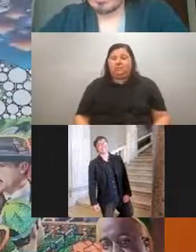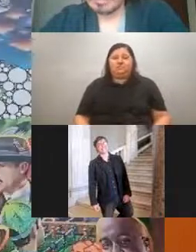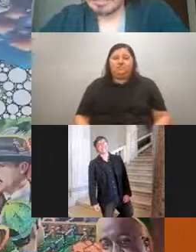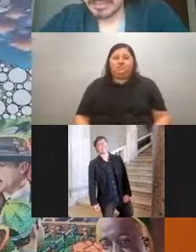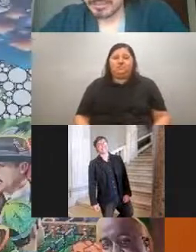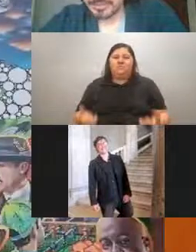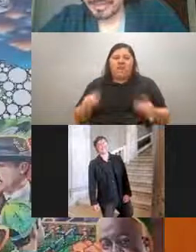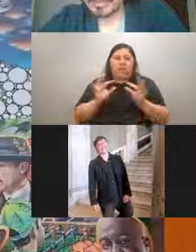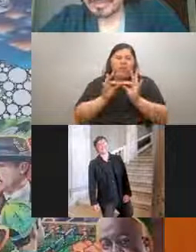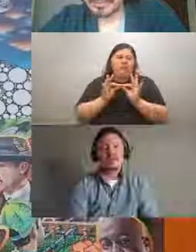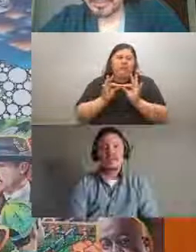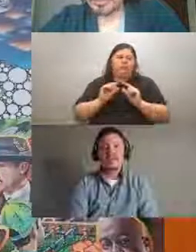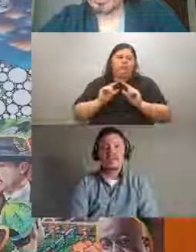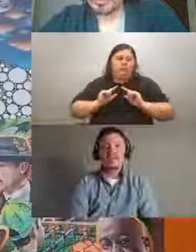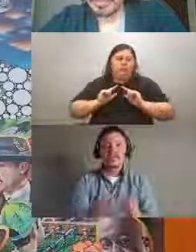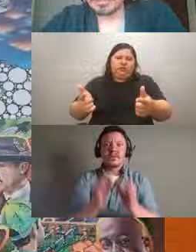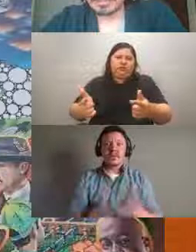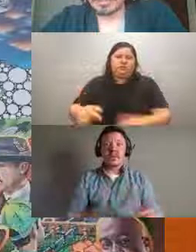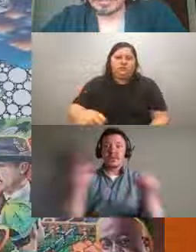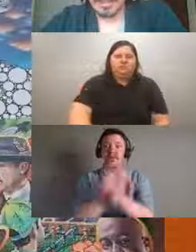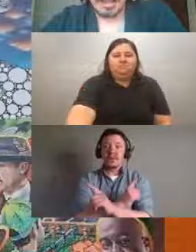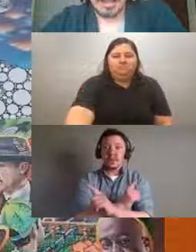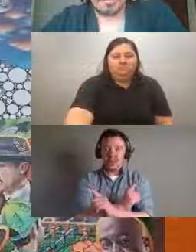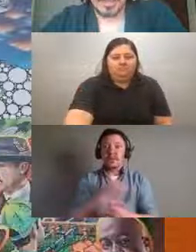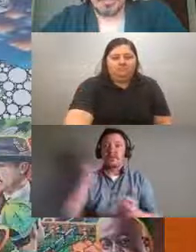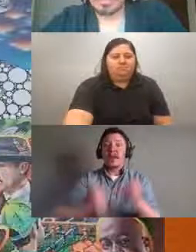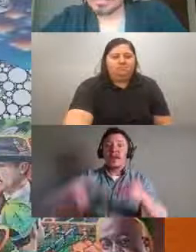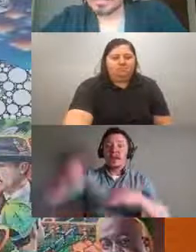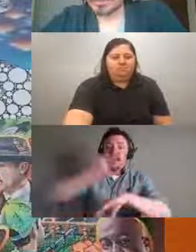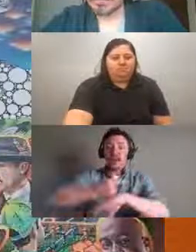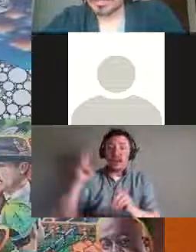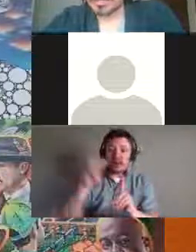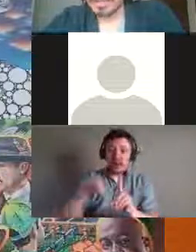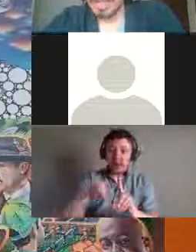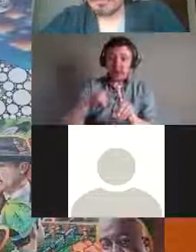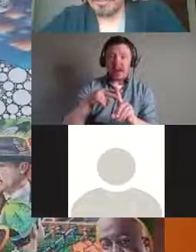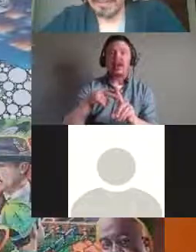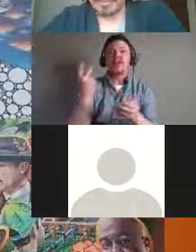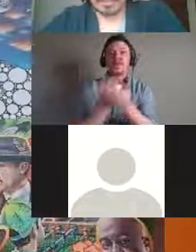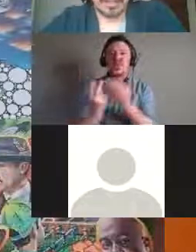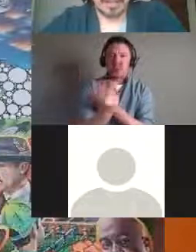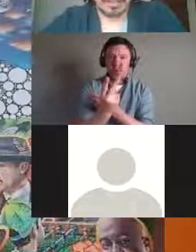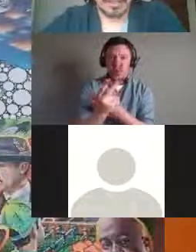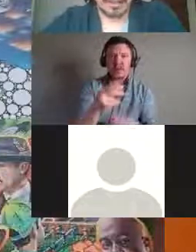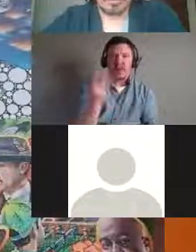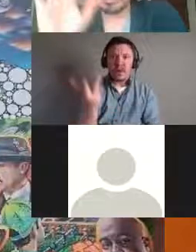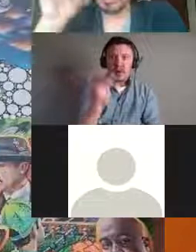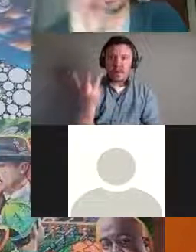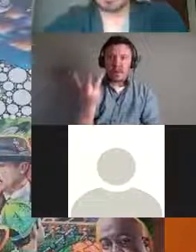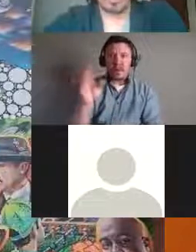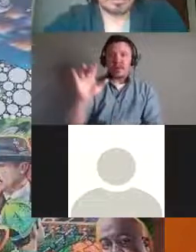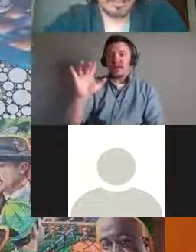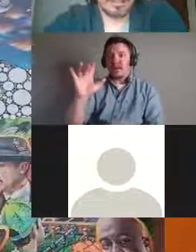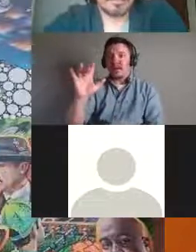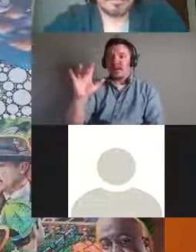So our deadline to apply is in actually 2 weeks here, Wednesday the 25th at 5 o'clock, obviously